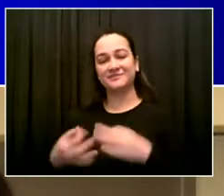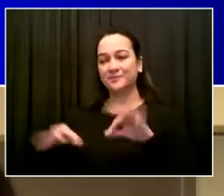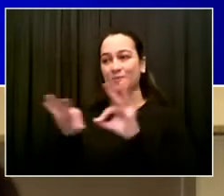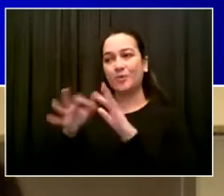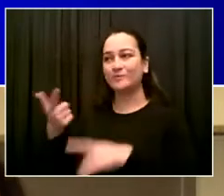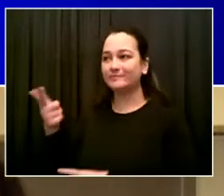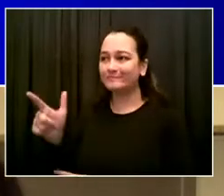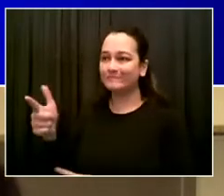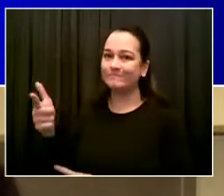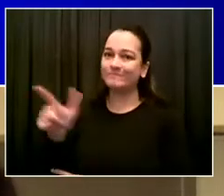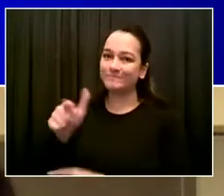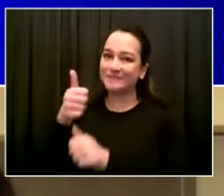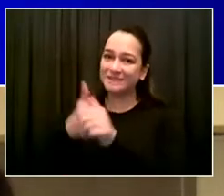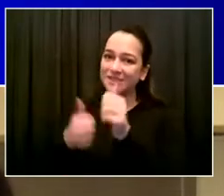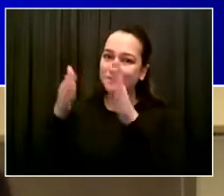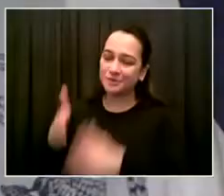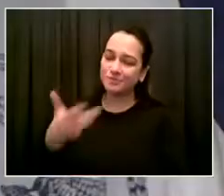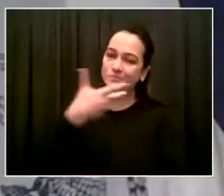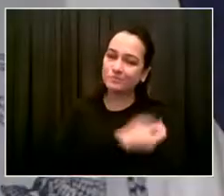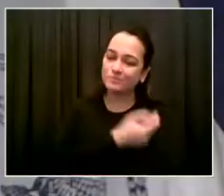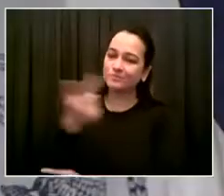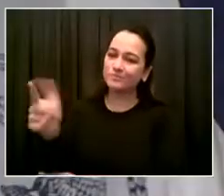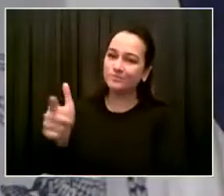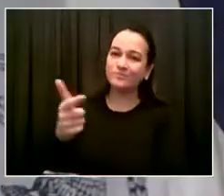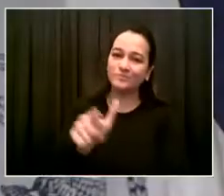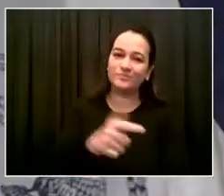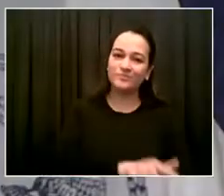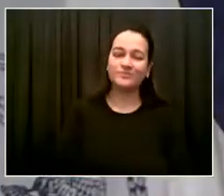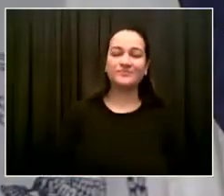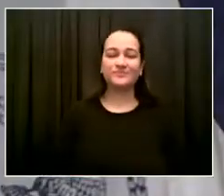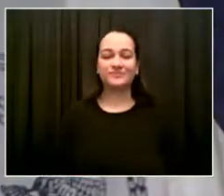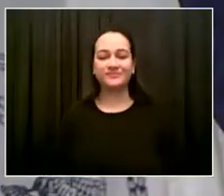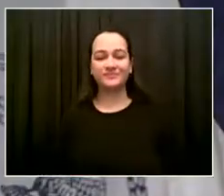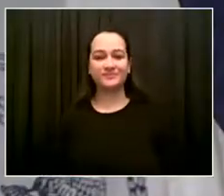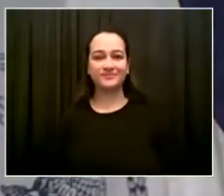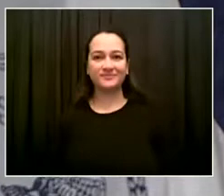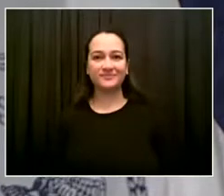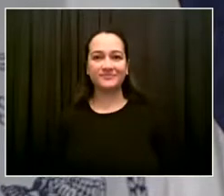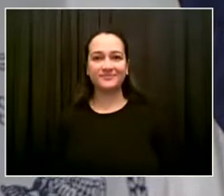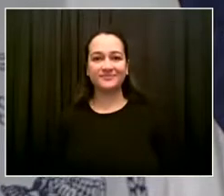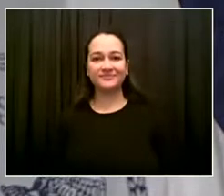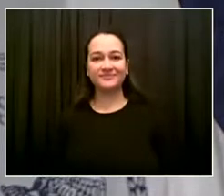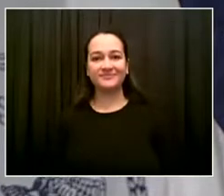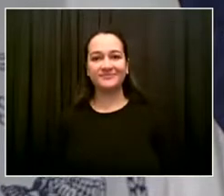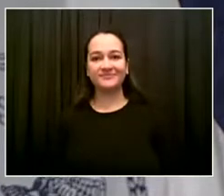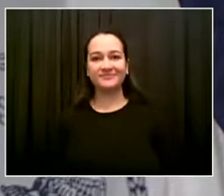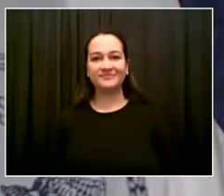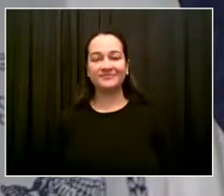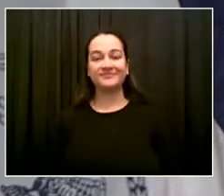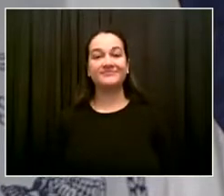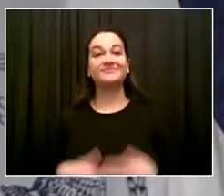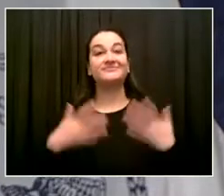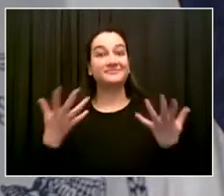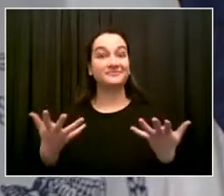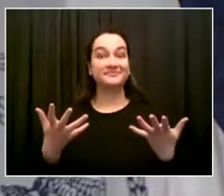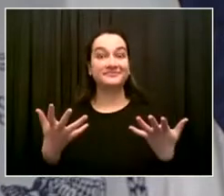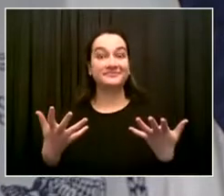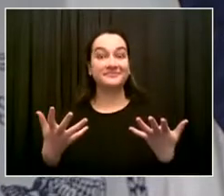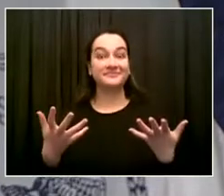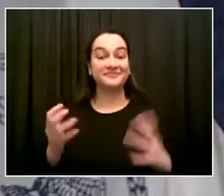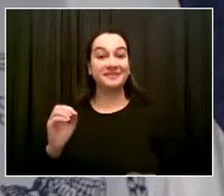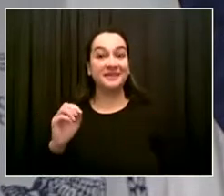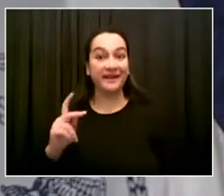Mayor. Thank you. So everyone, that obviously nothing more important to our